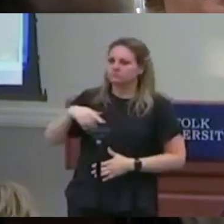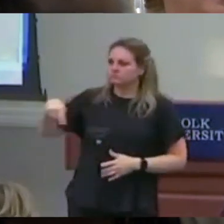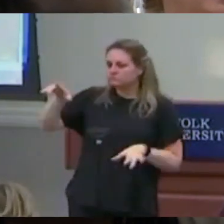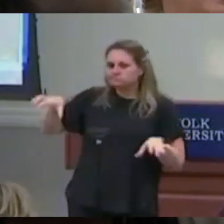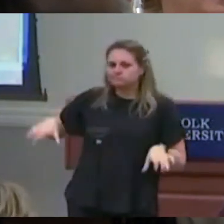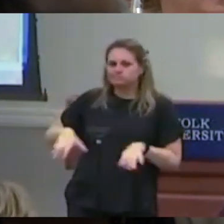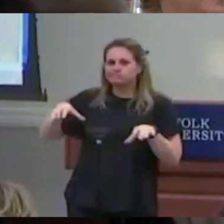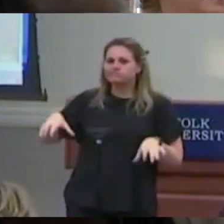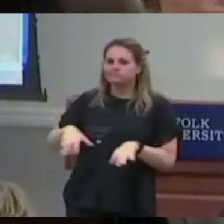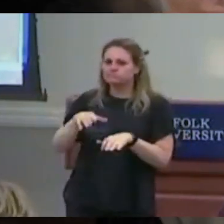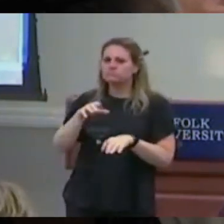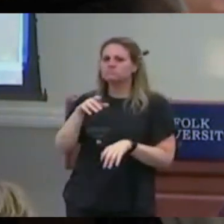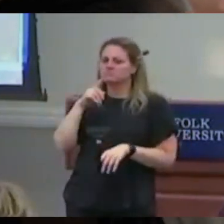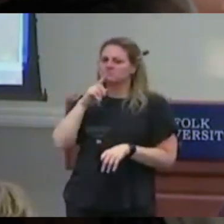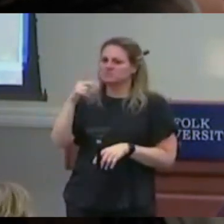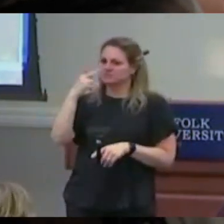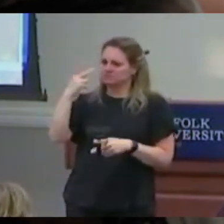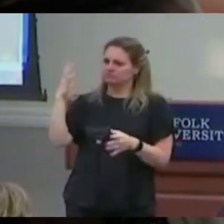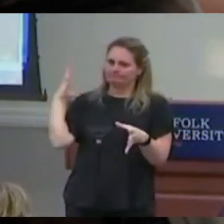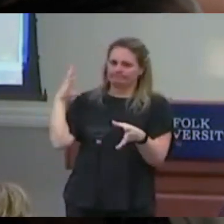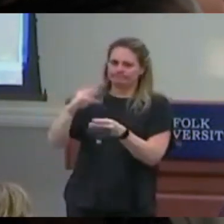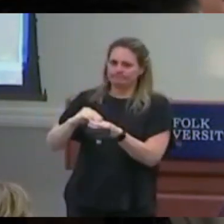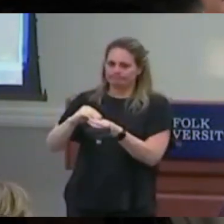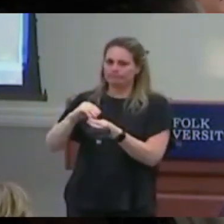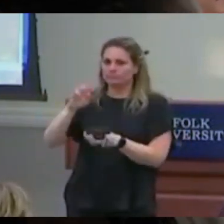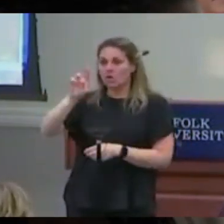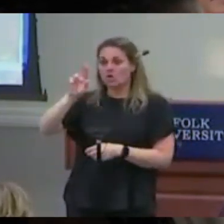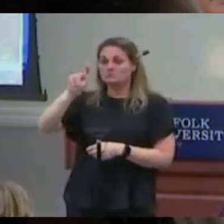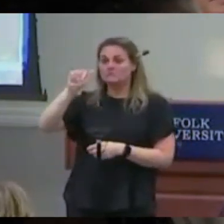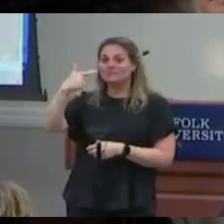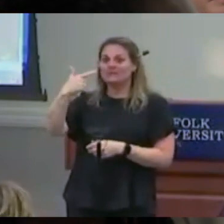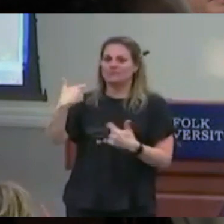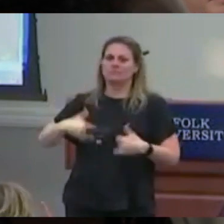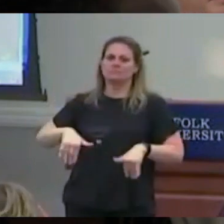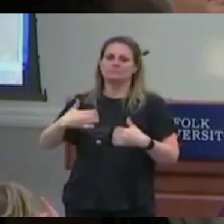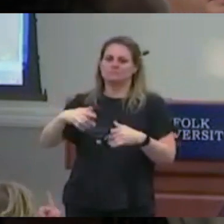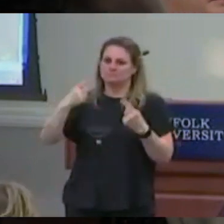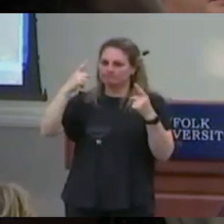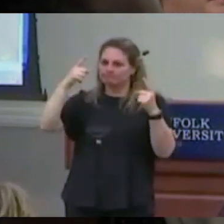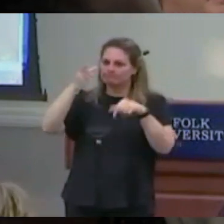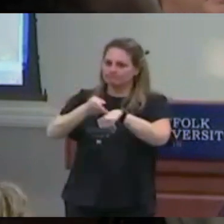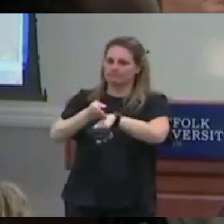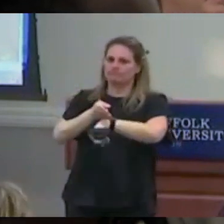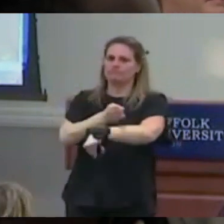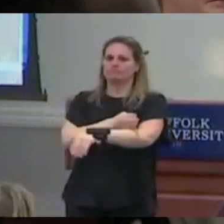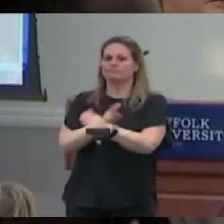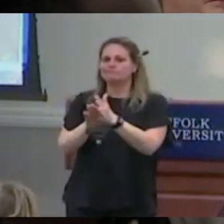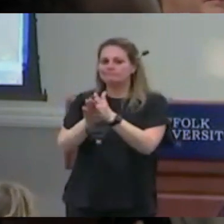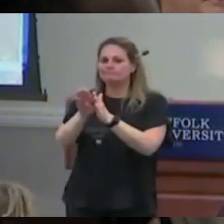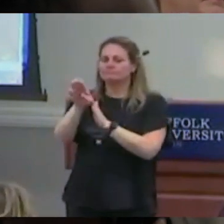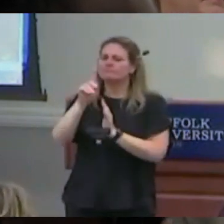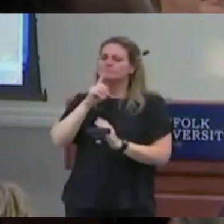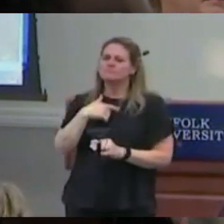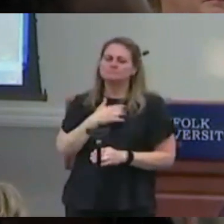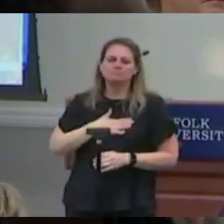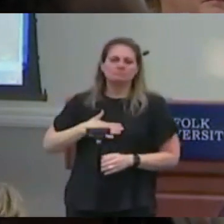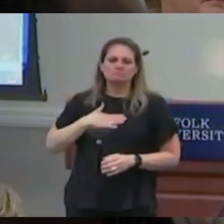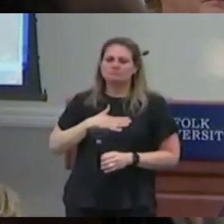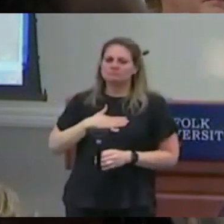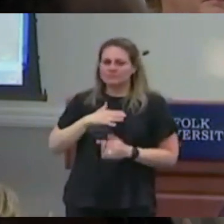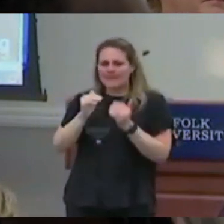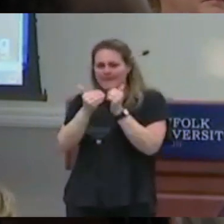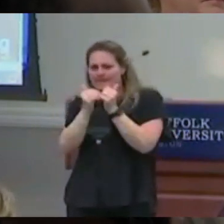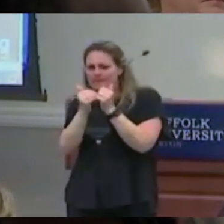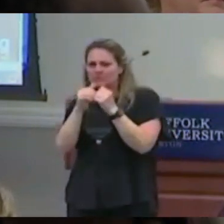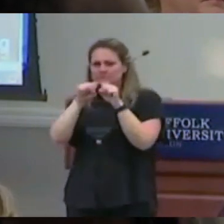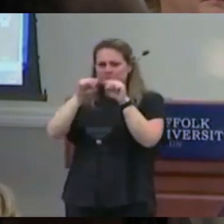here. Great approach collaboratively at addressing systemic issues, and I think things are